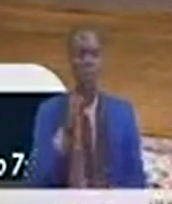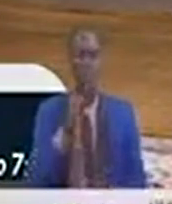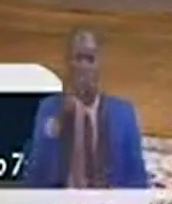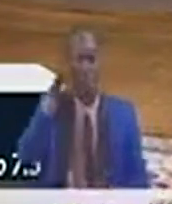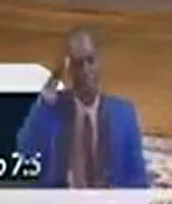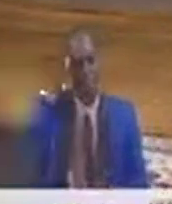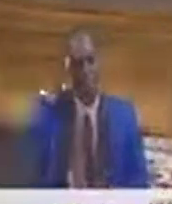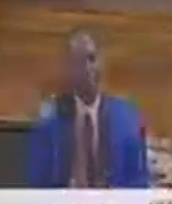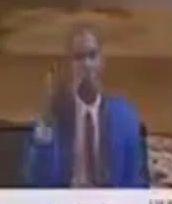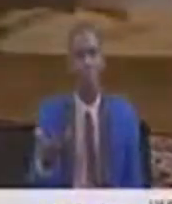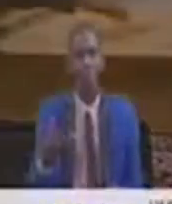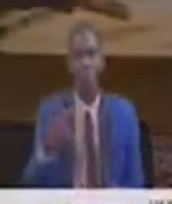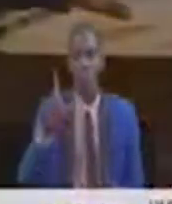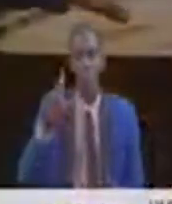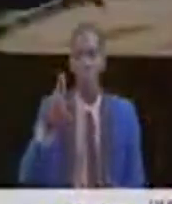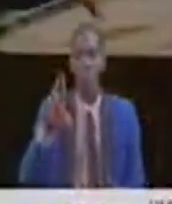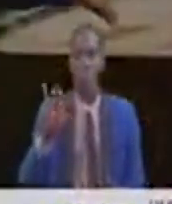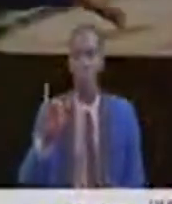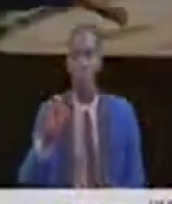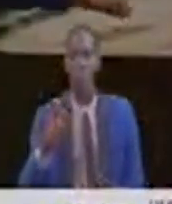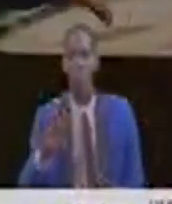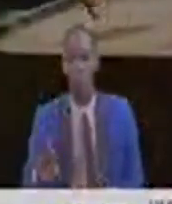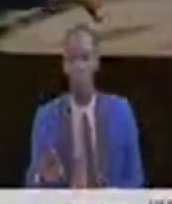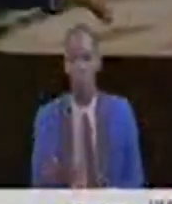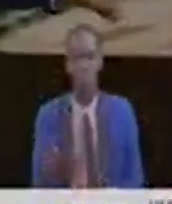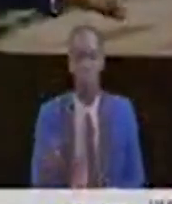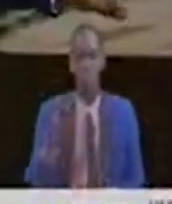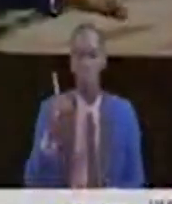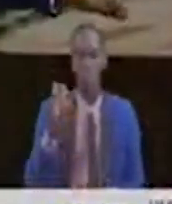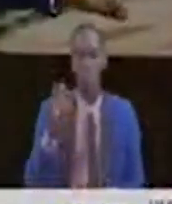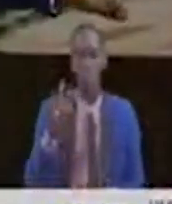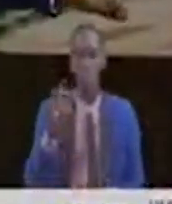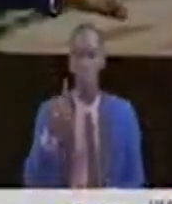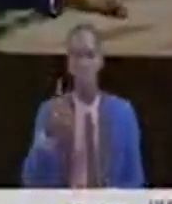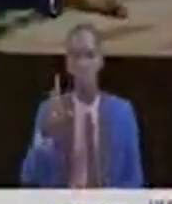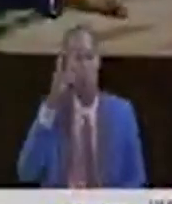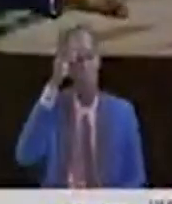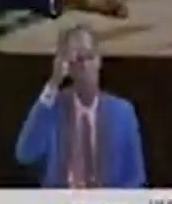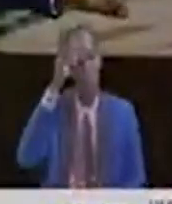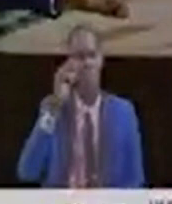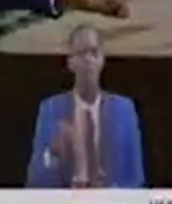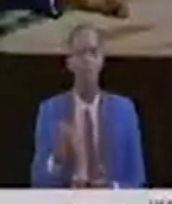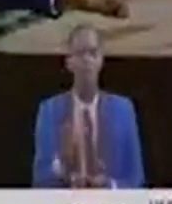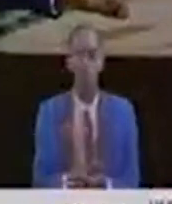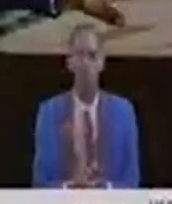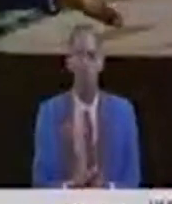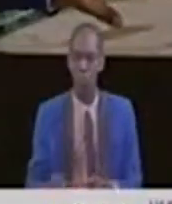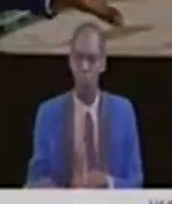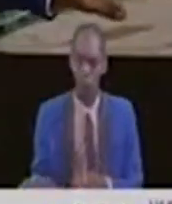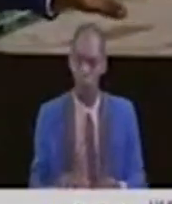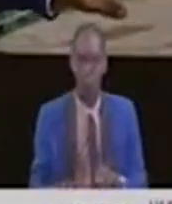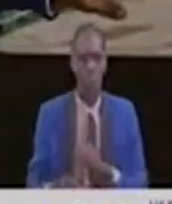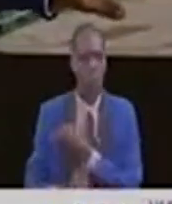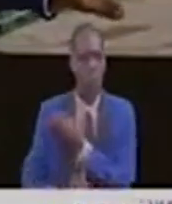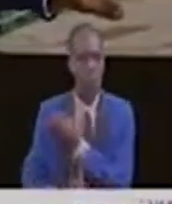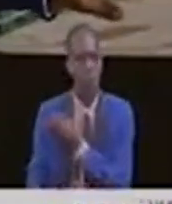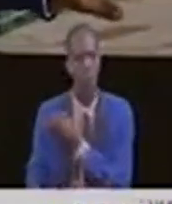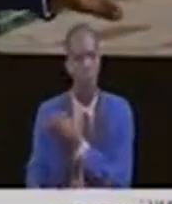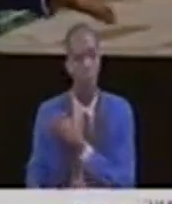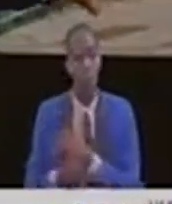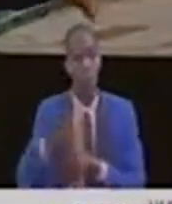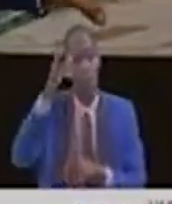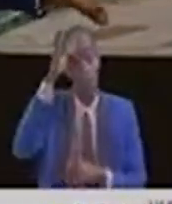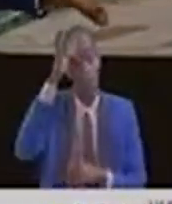devil, it's Lucifer, it's the adversary, it's the accuser of the brethren that does that.